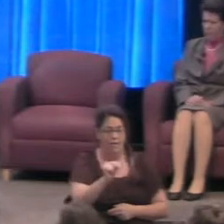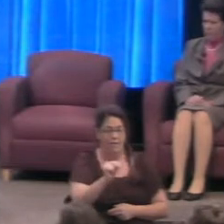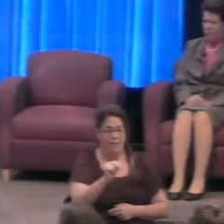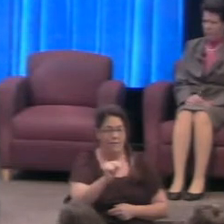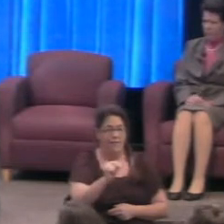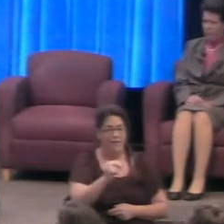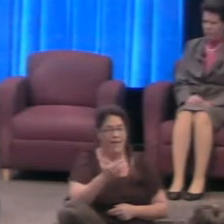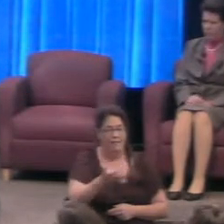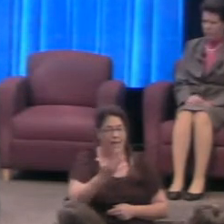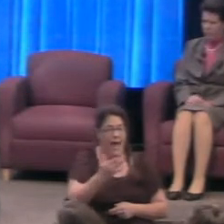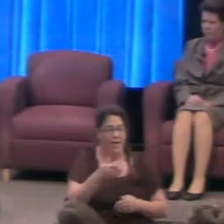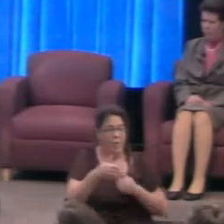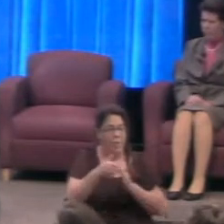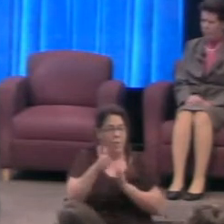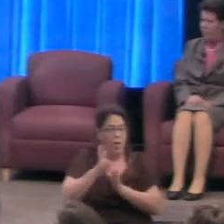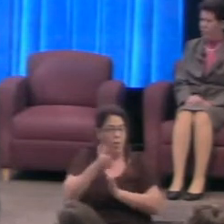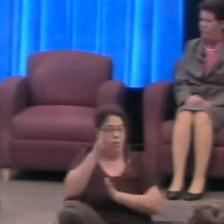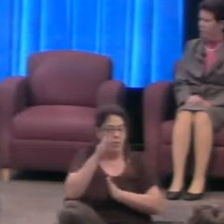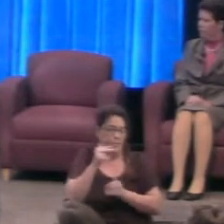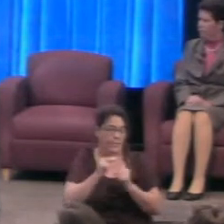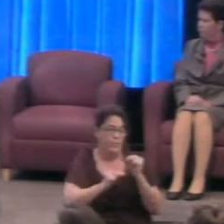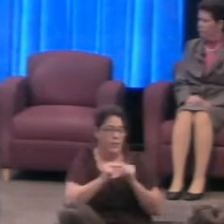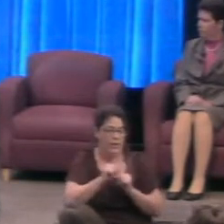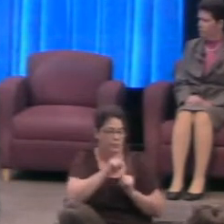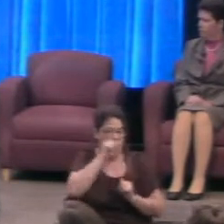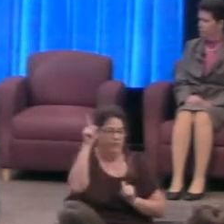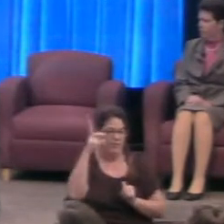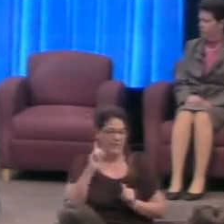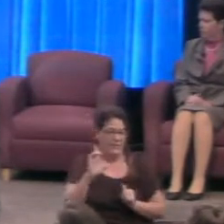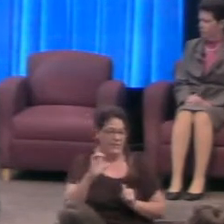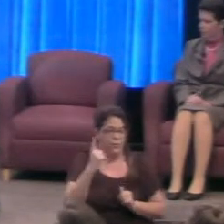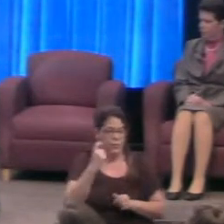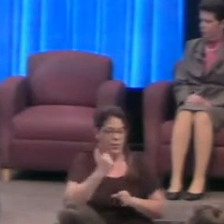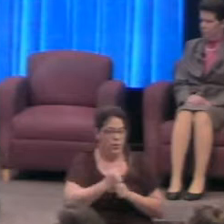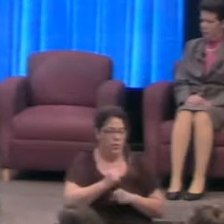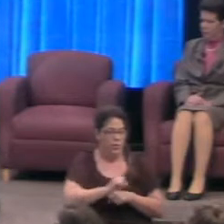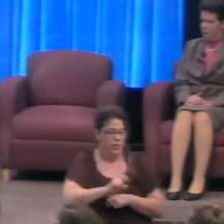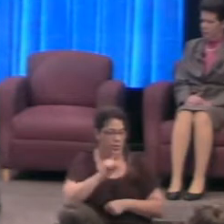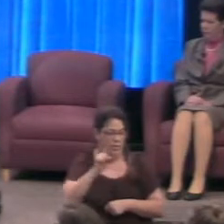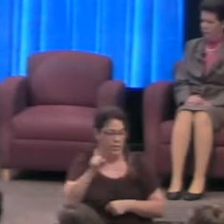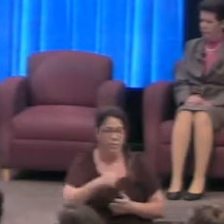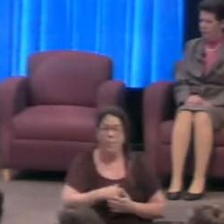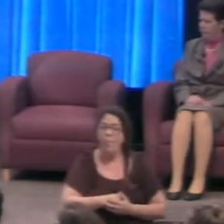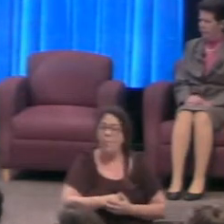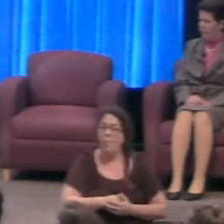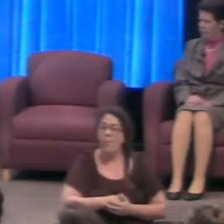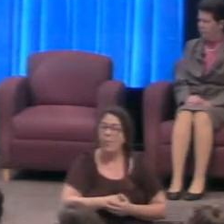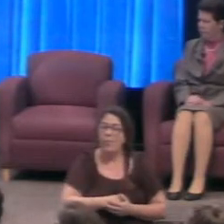worked for Air Staff in the policy shop for 1 year. I'm not sure Janet enjoyed